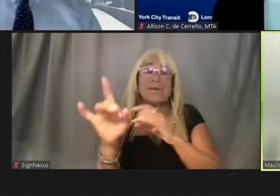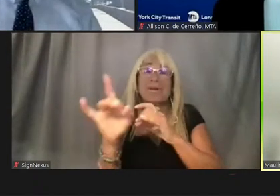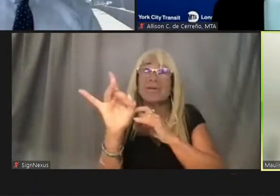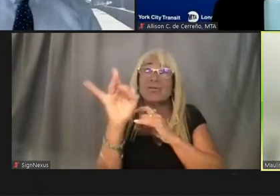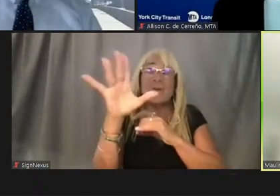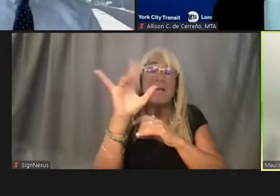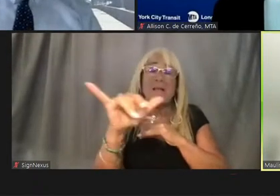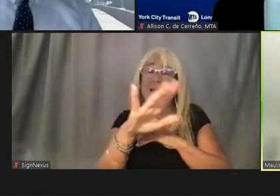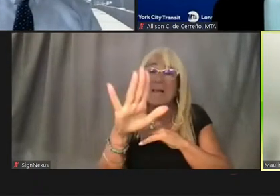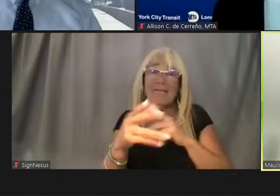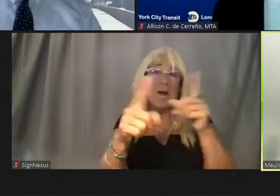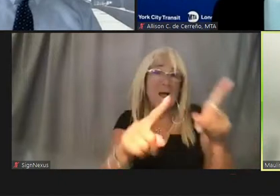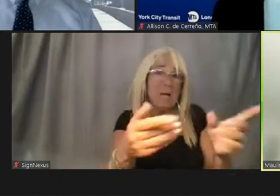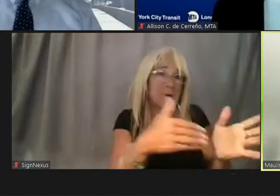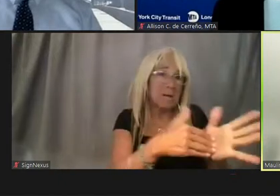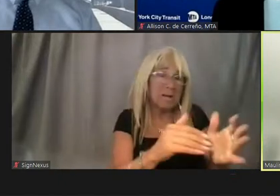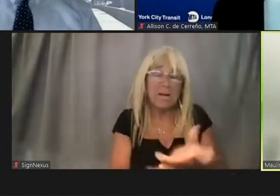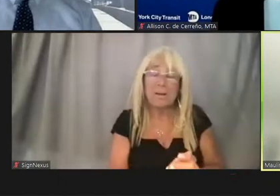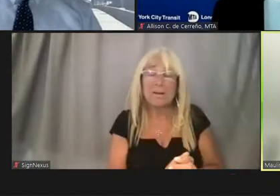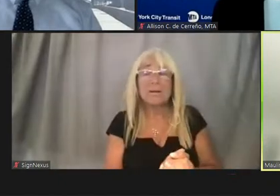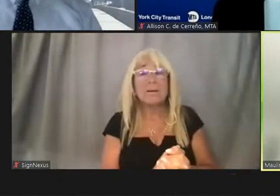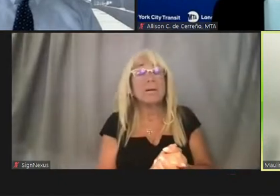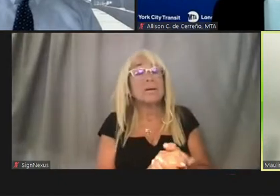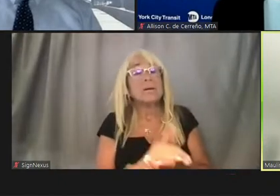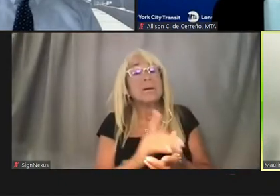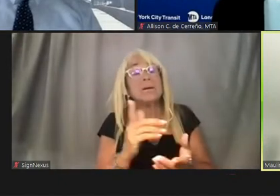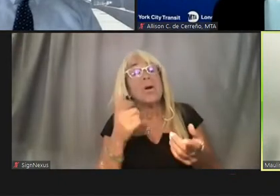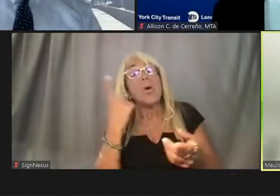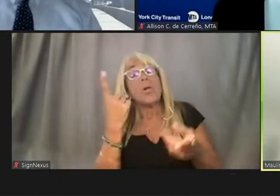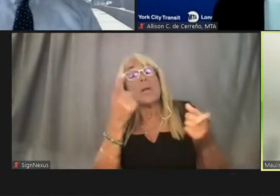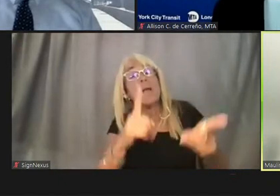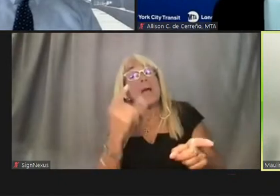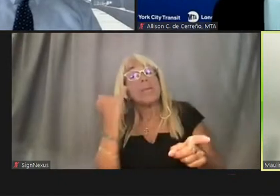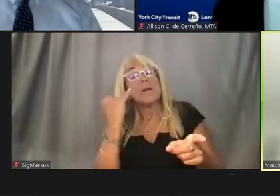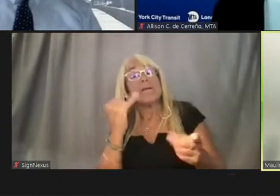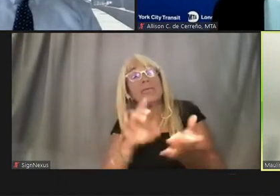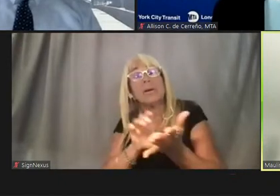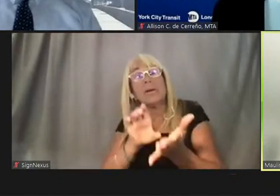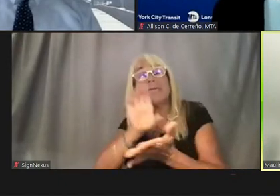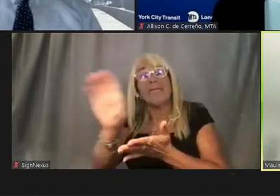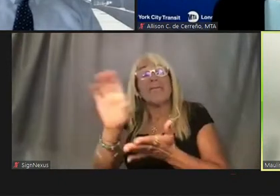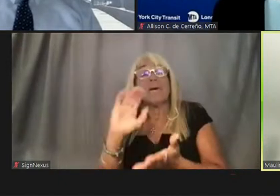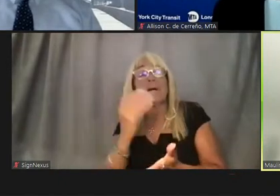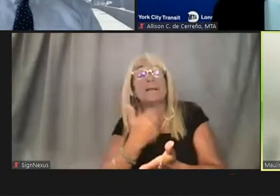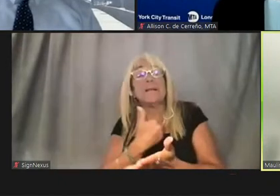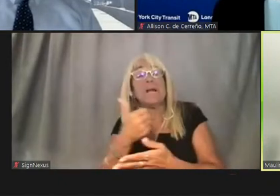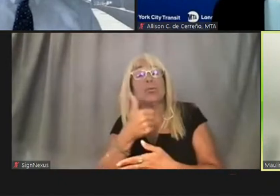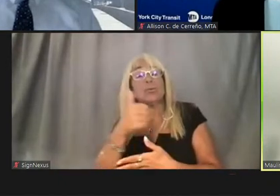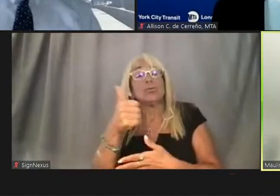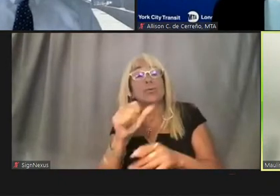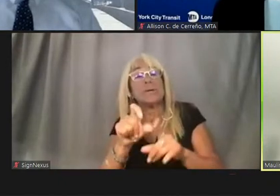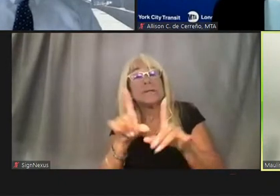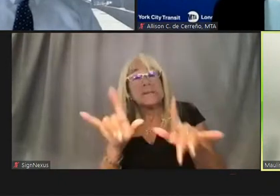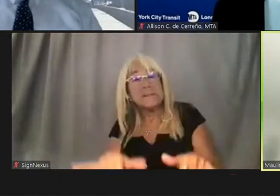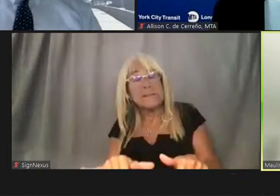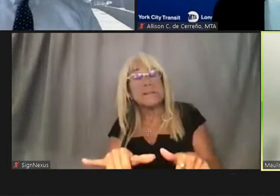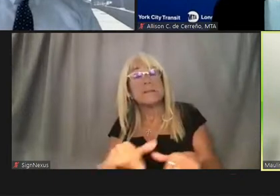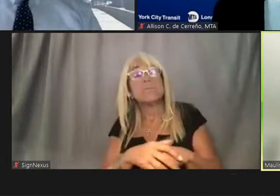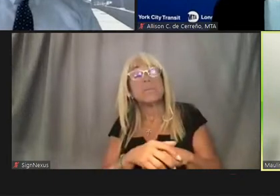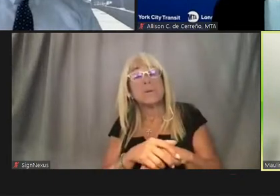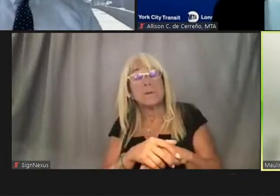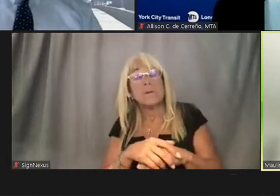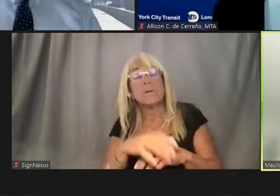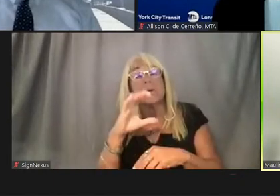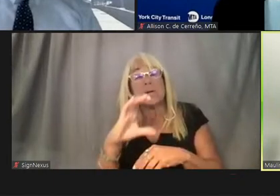that don't ever happen again these efforts only happen if we fund our transit system congestion pricing will provide billions of dollars of